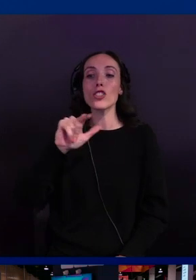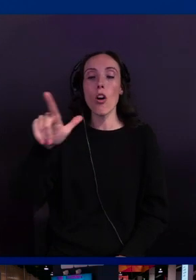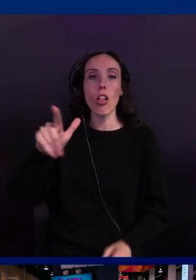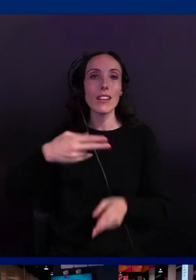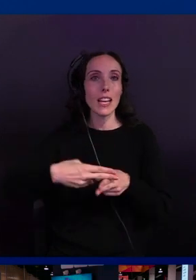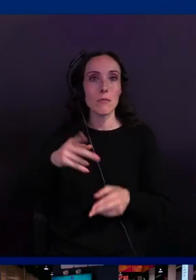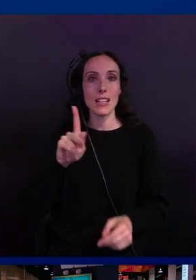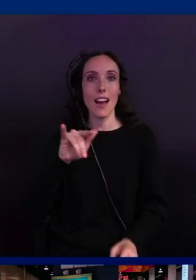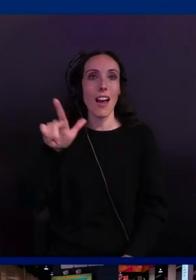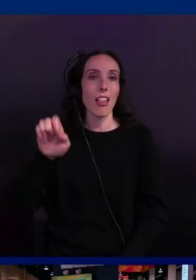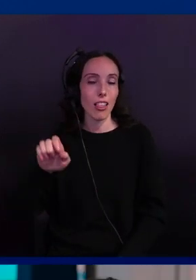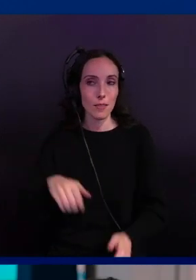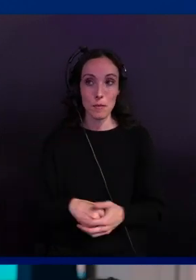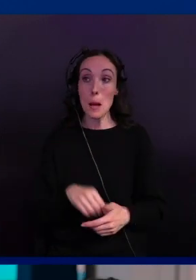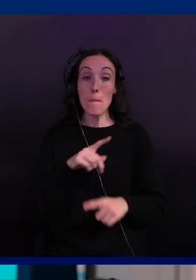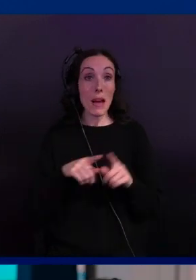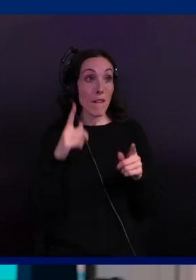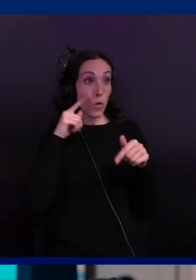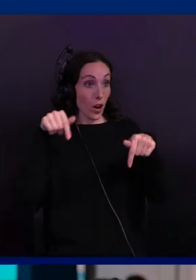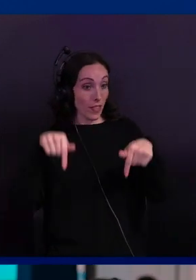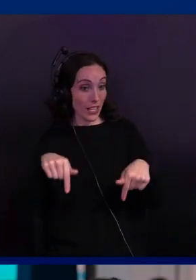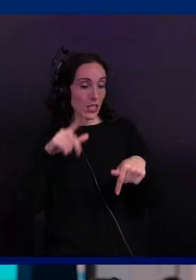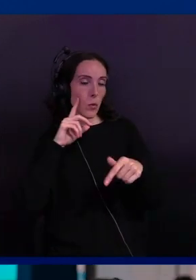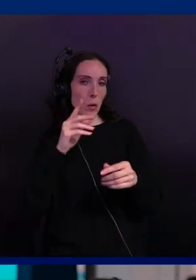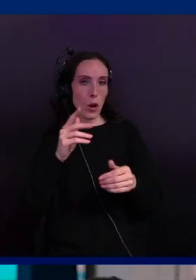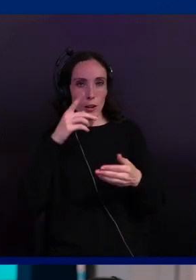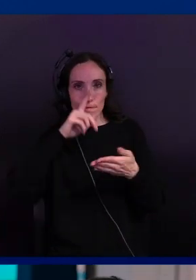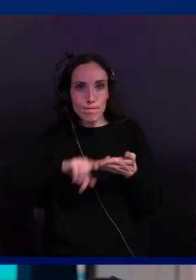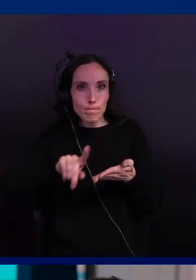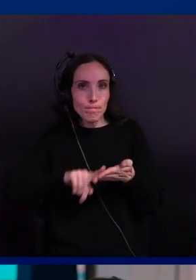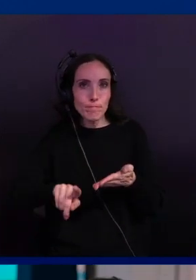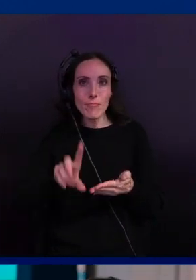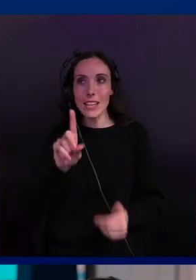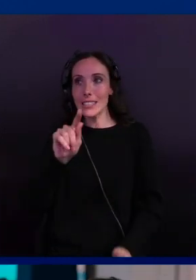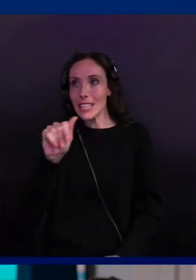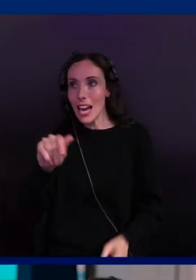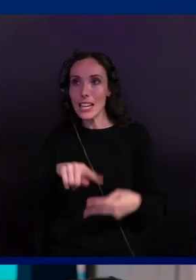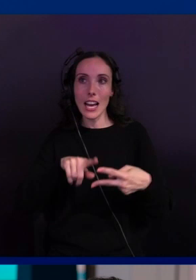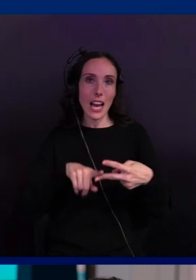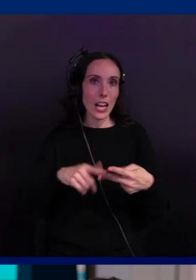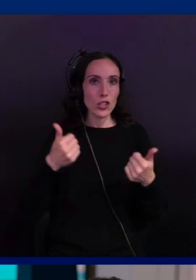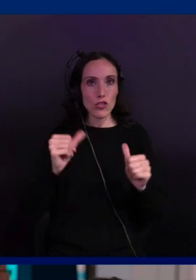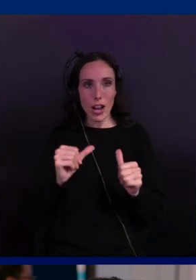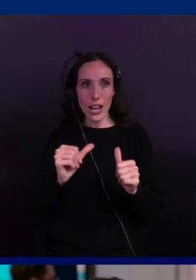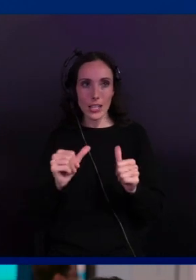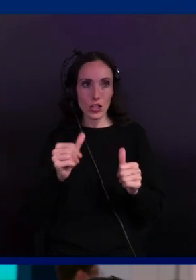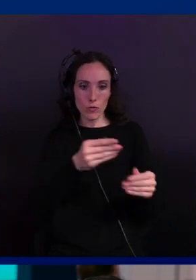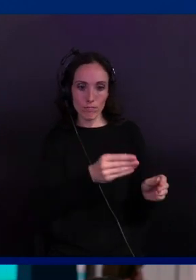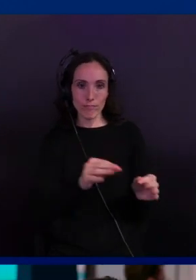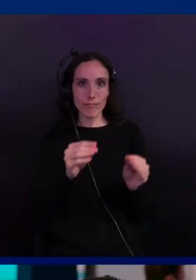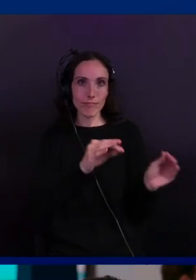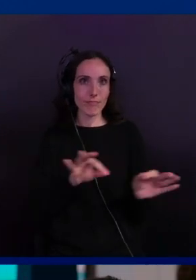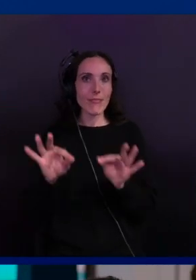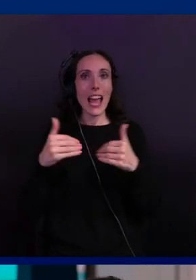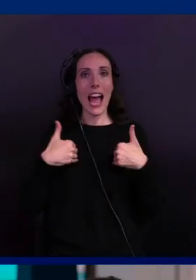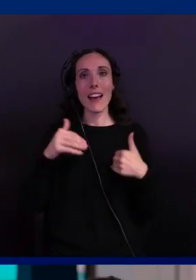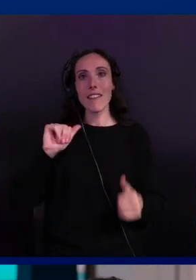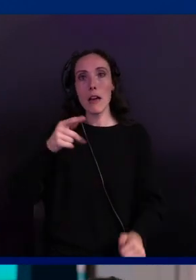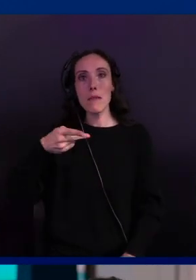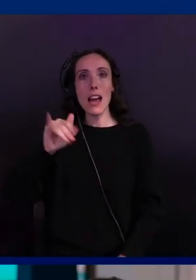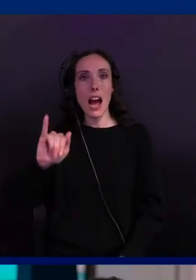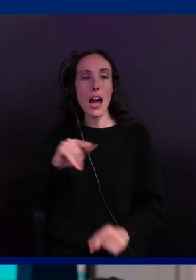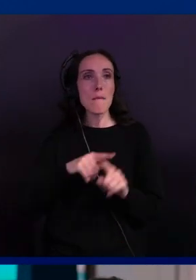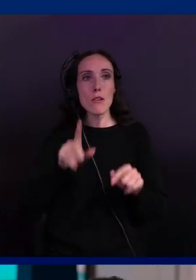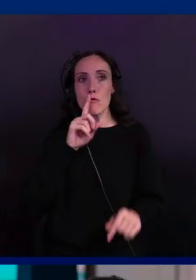bring the data, and then we take care of everything, feature engineering, training, everything, and then it comes with the API. API is nothing but